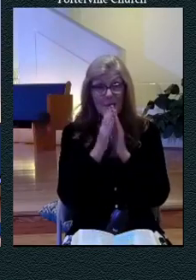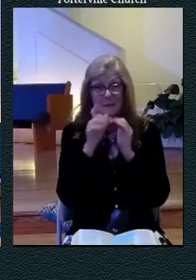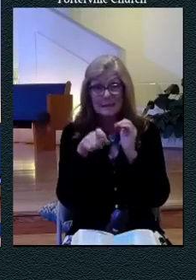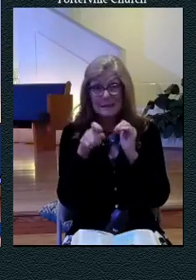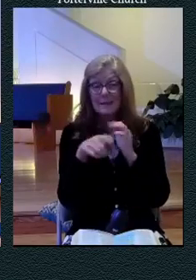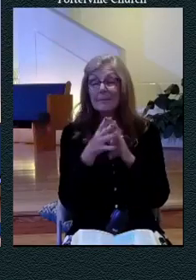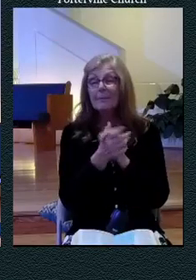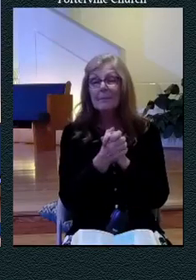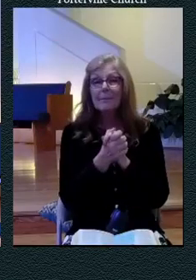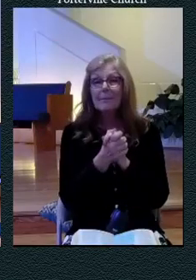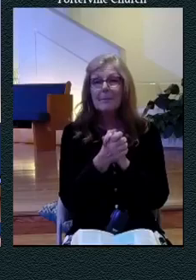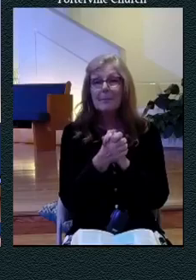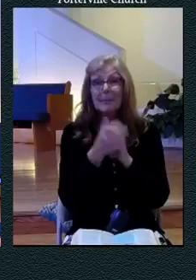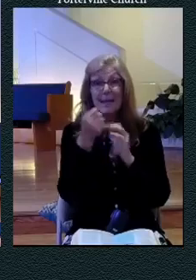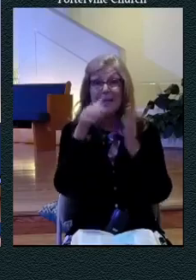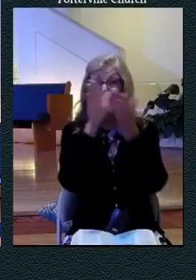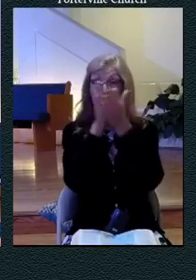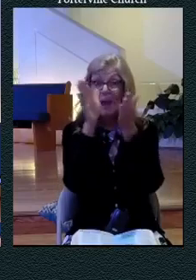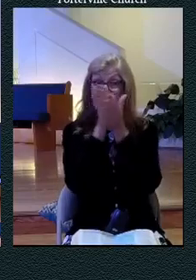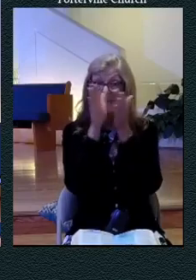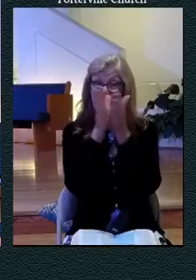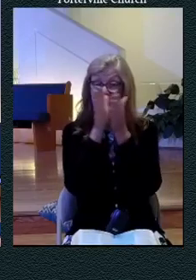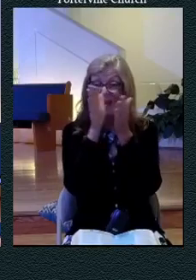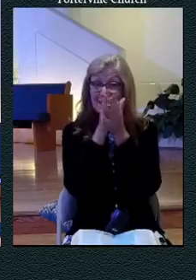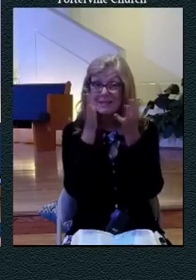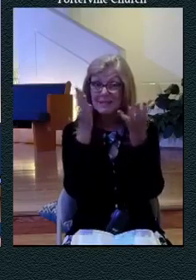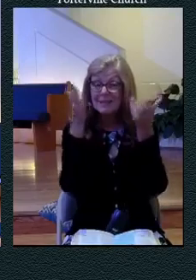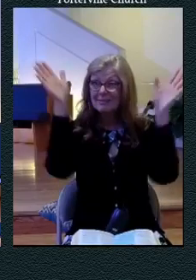And any praises? Two hands?